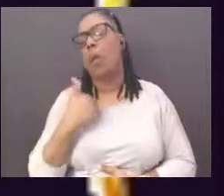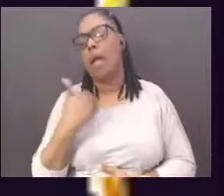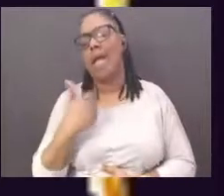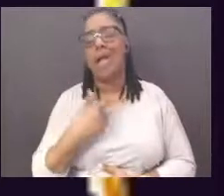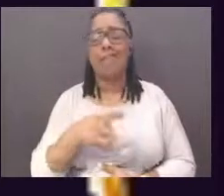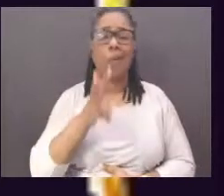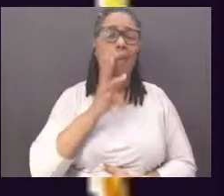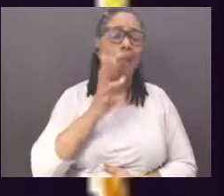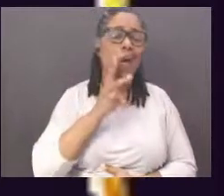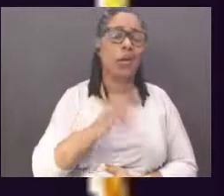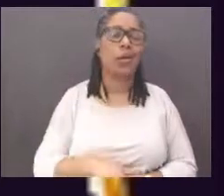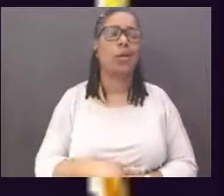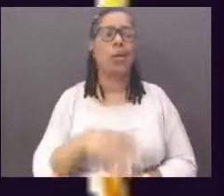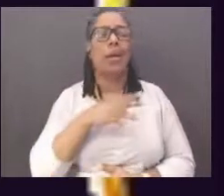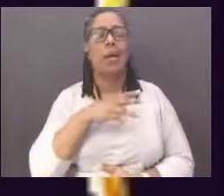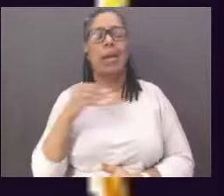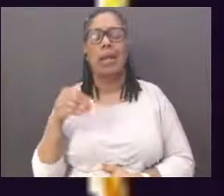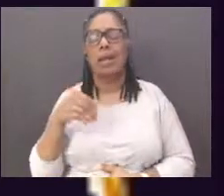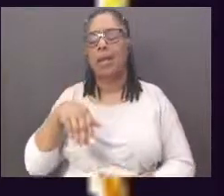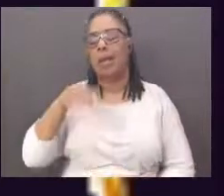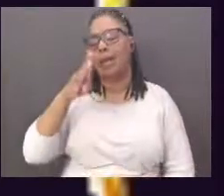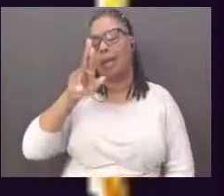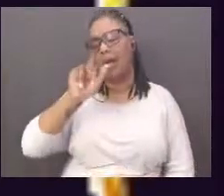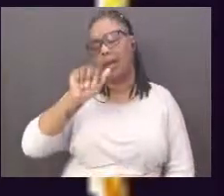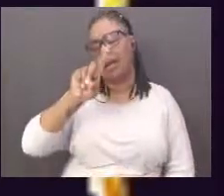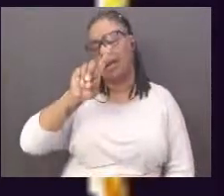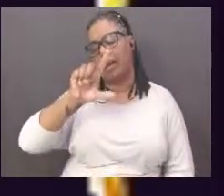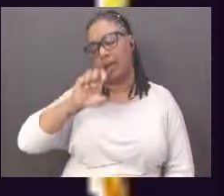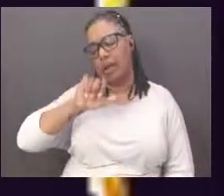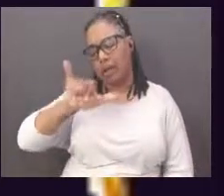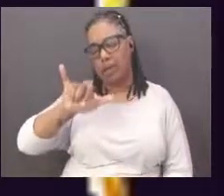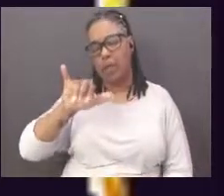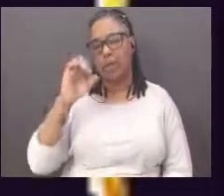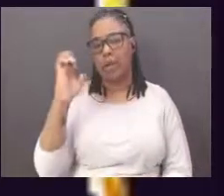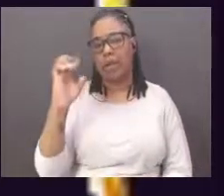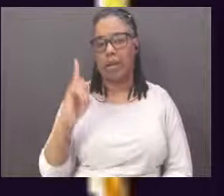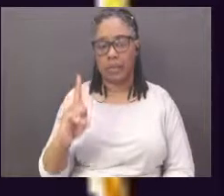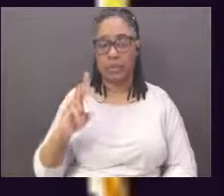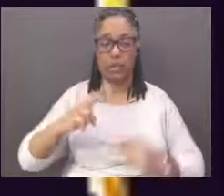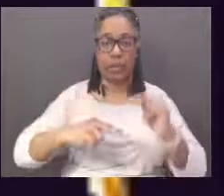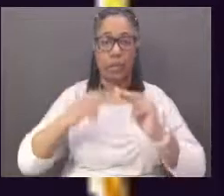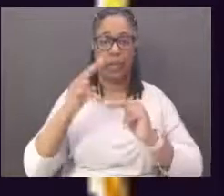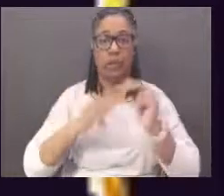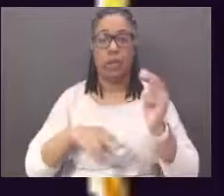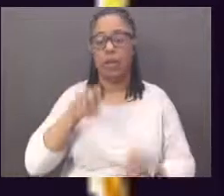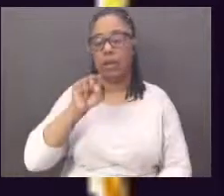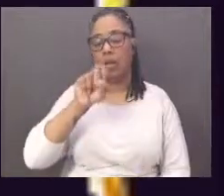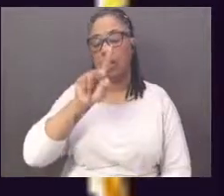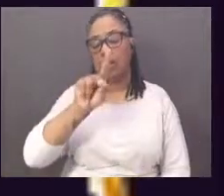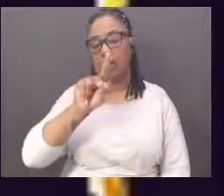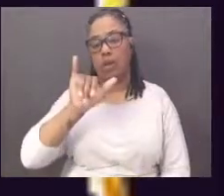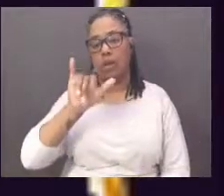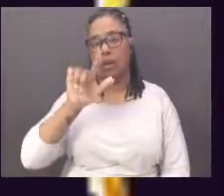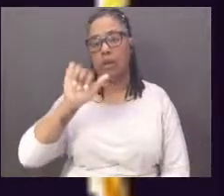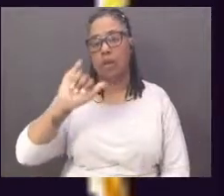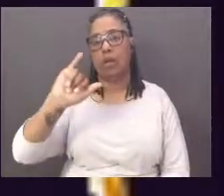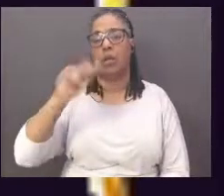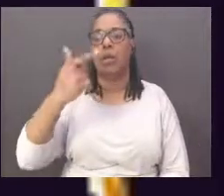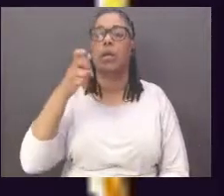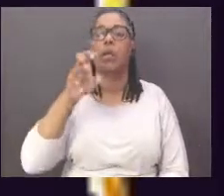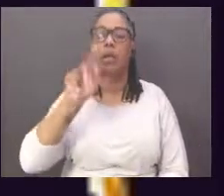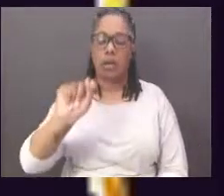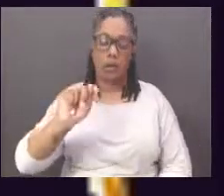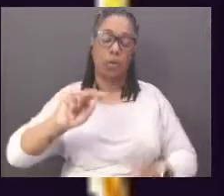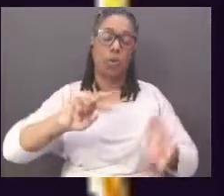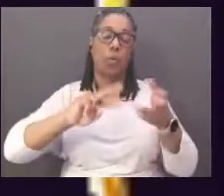Bradley Education Building in our skylight room, so that you can have an opportunity, even if the weather is inclement, to meet and to greet